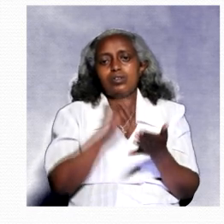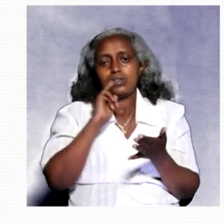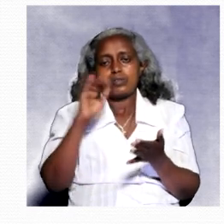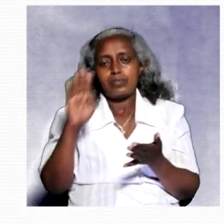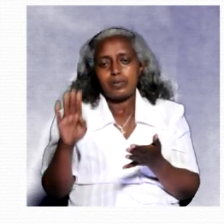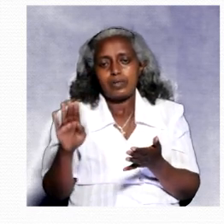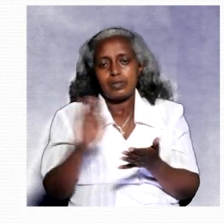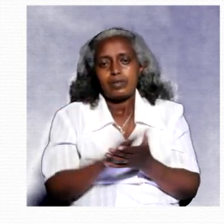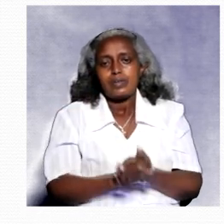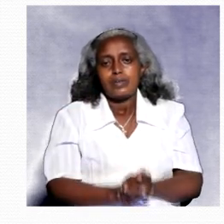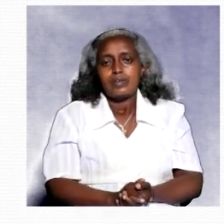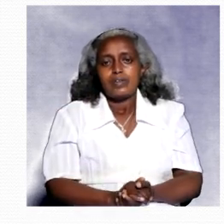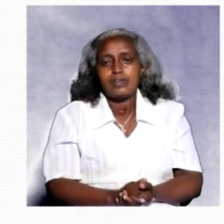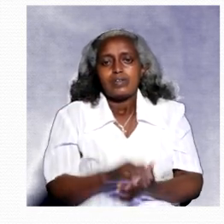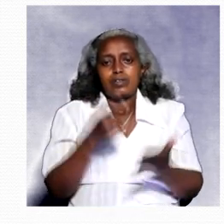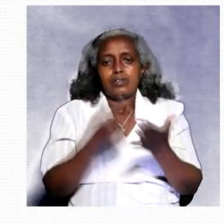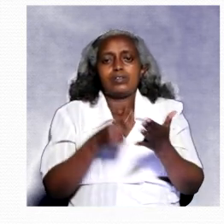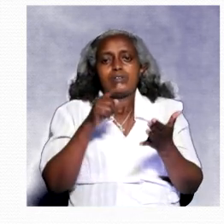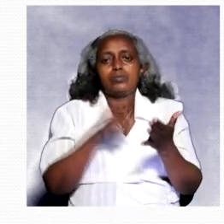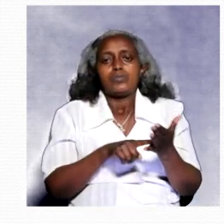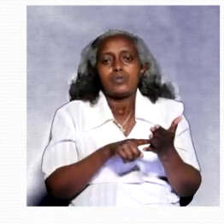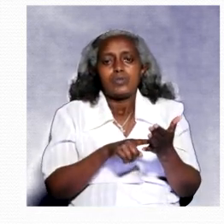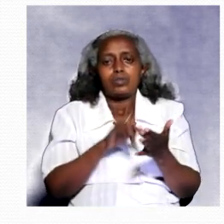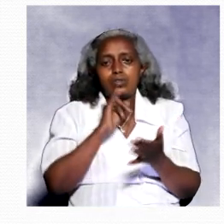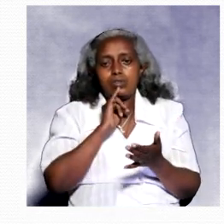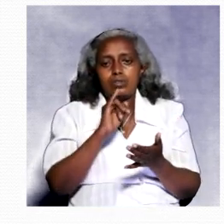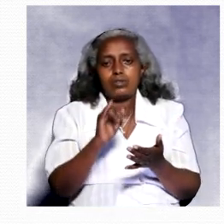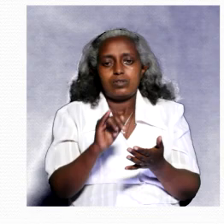B, this point it is